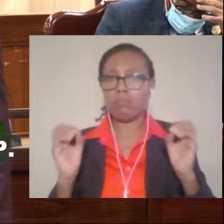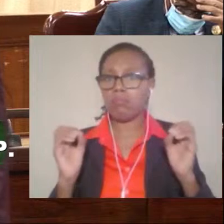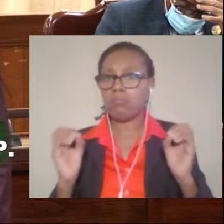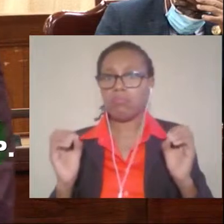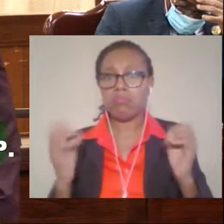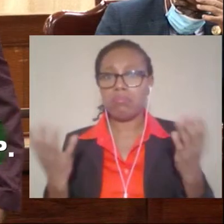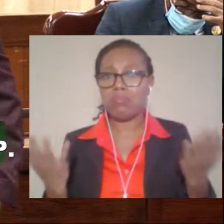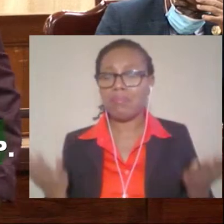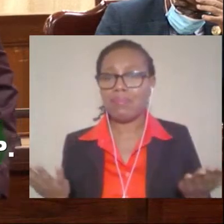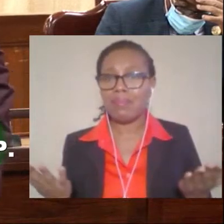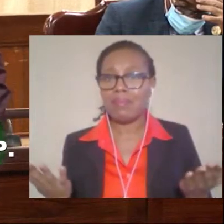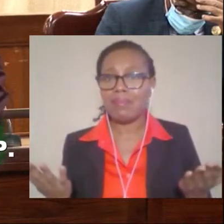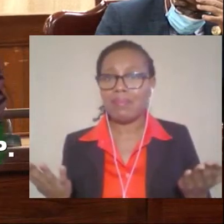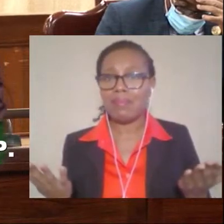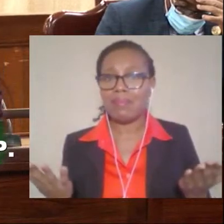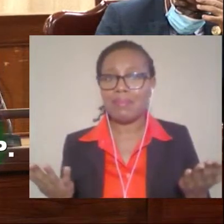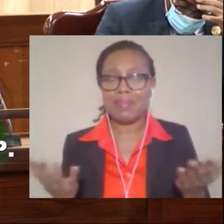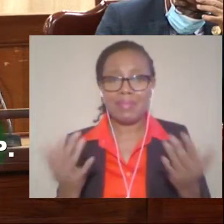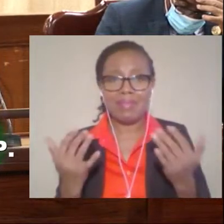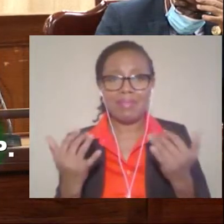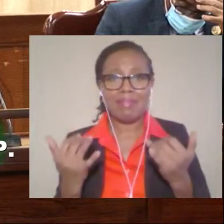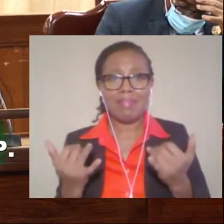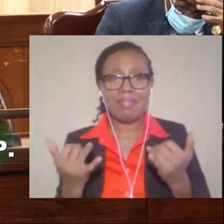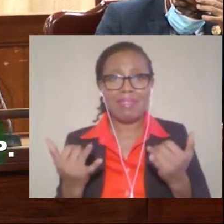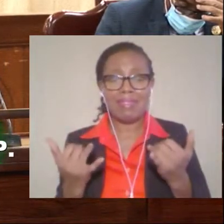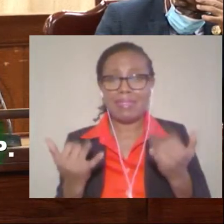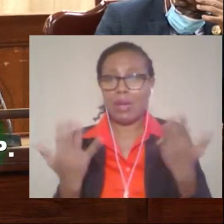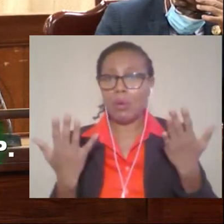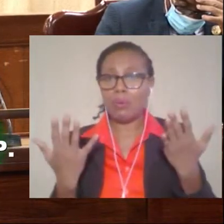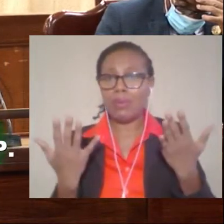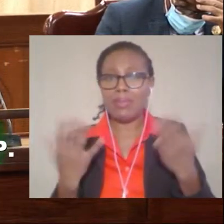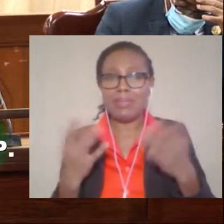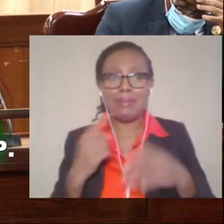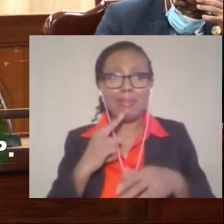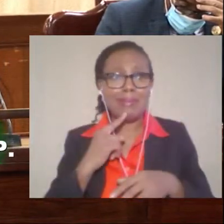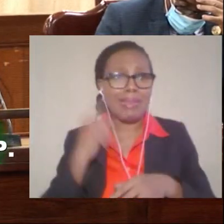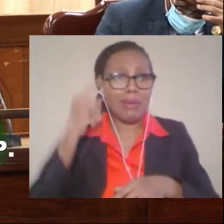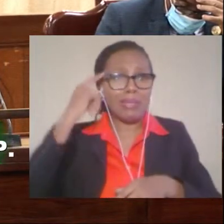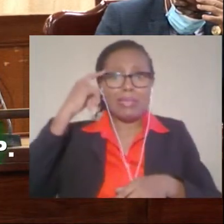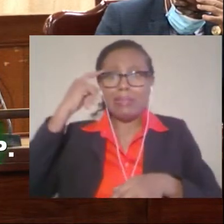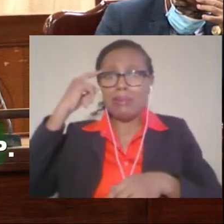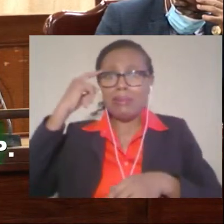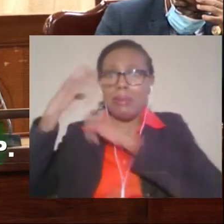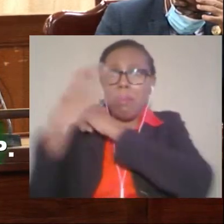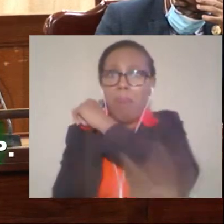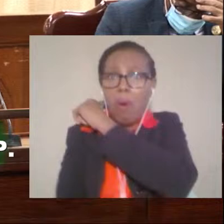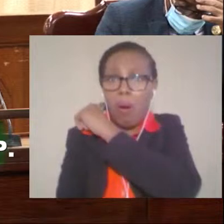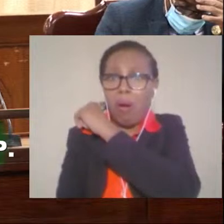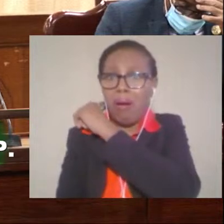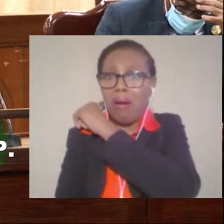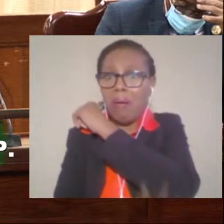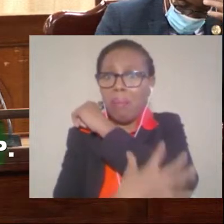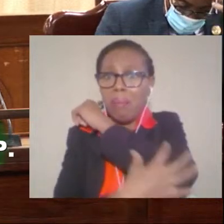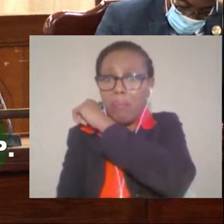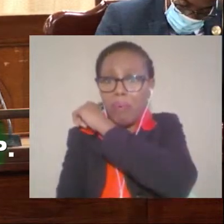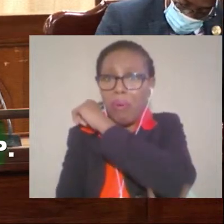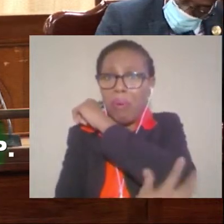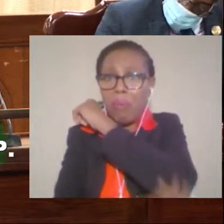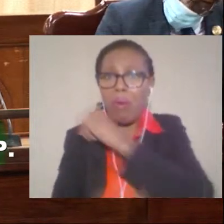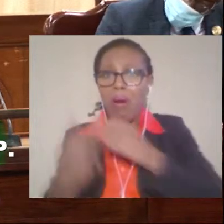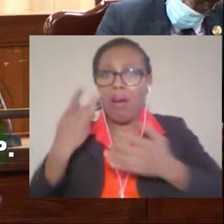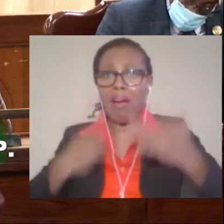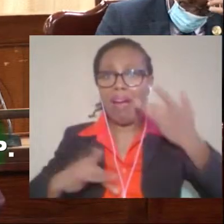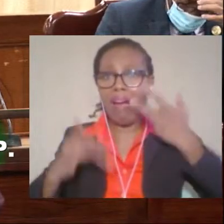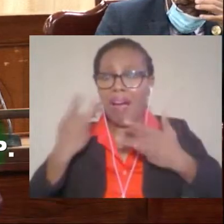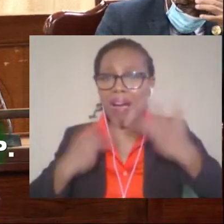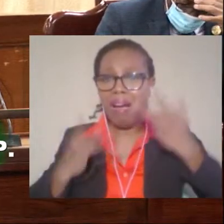nightmare of poverty from which you had never escaped. And I know that there's some in